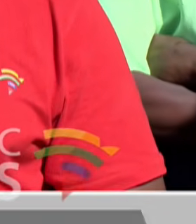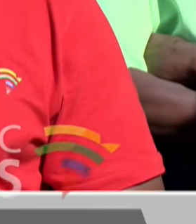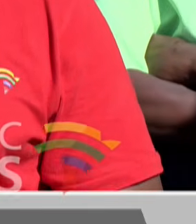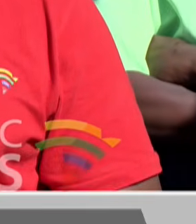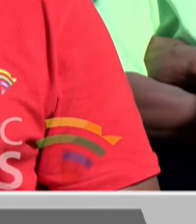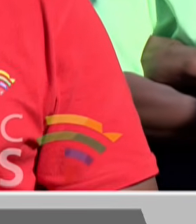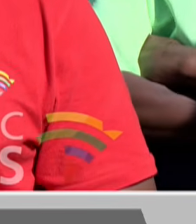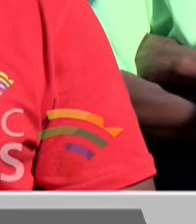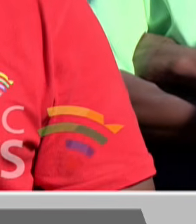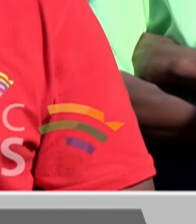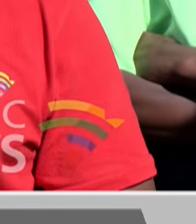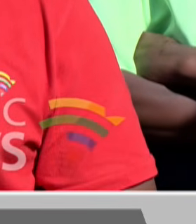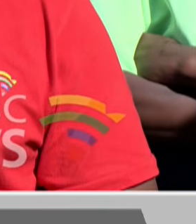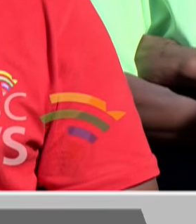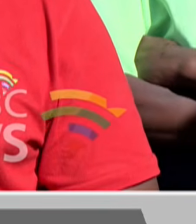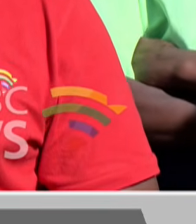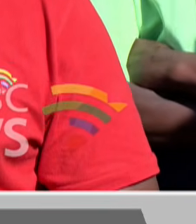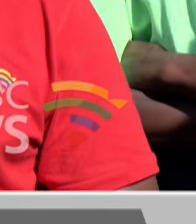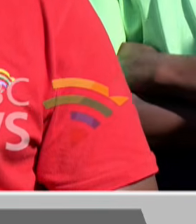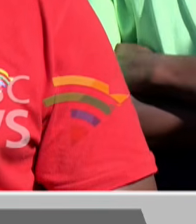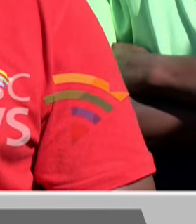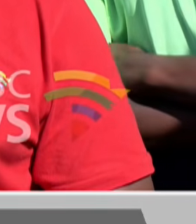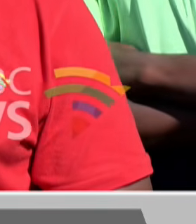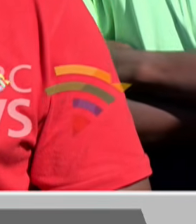us about what's happening in Ivory Park this morning.